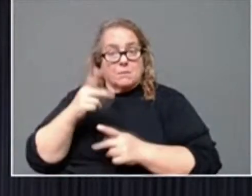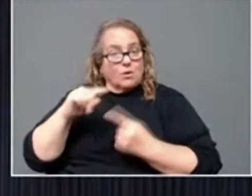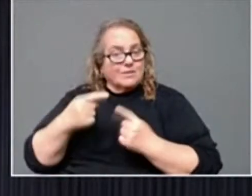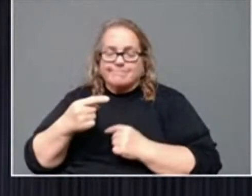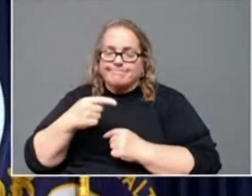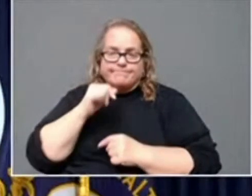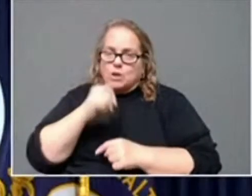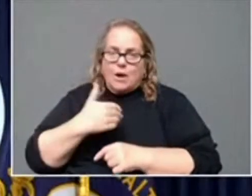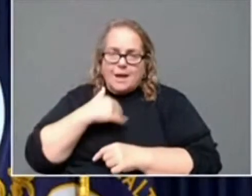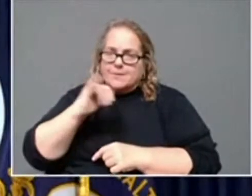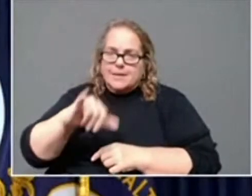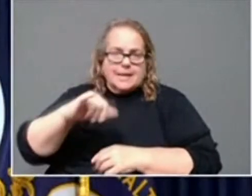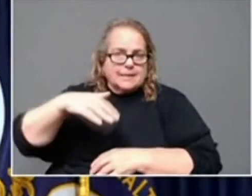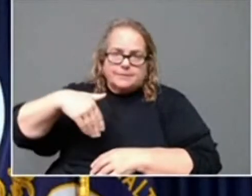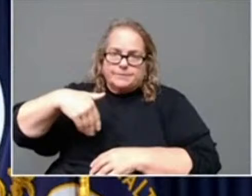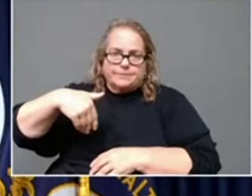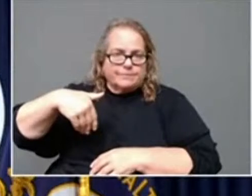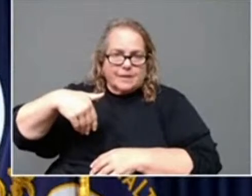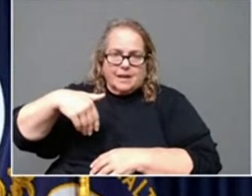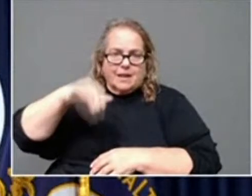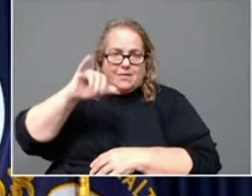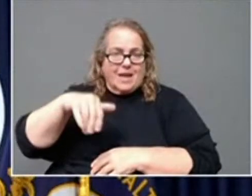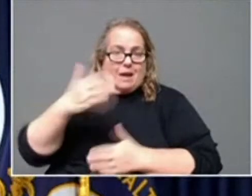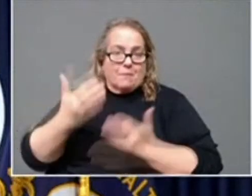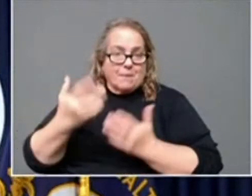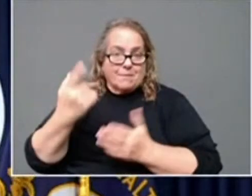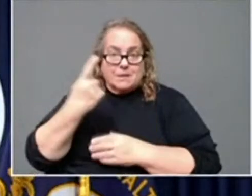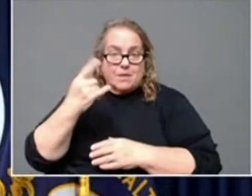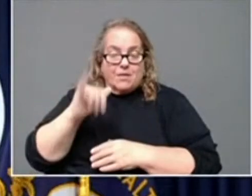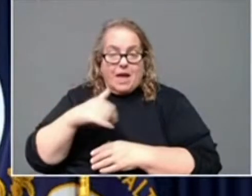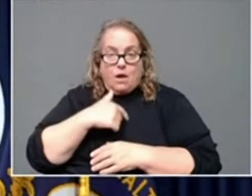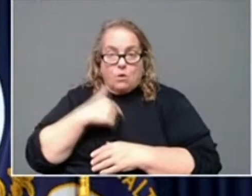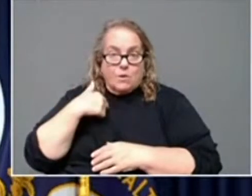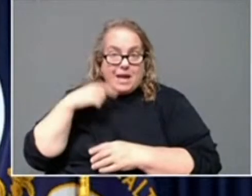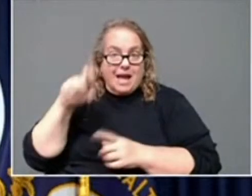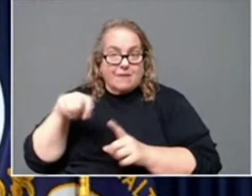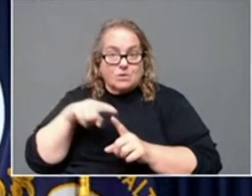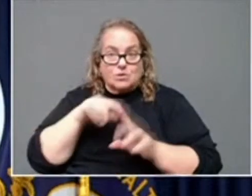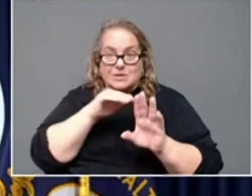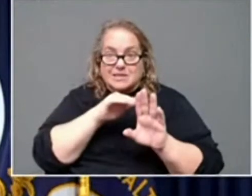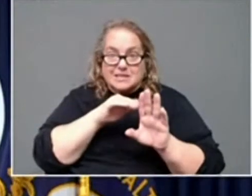yet. That may be something that we turn to. Again,